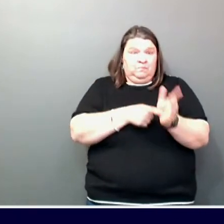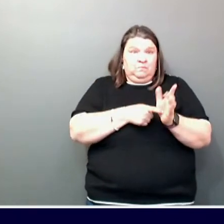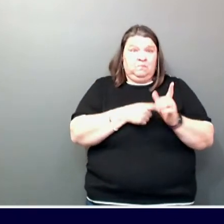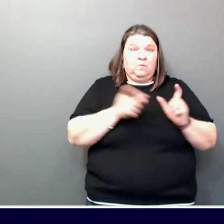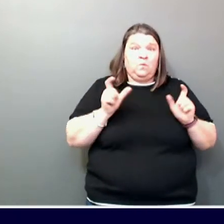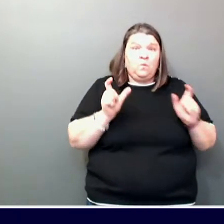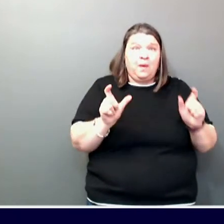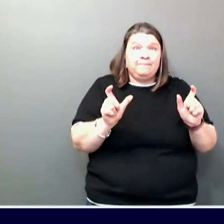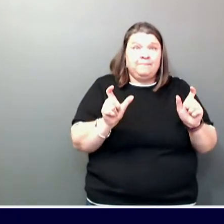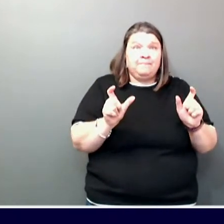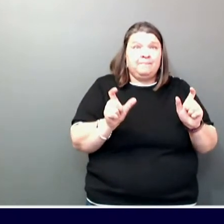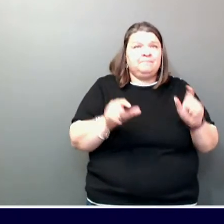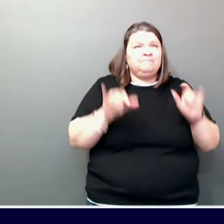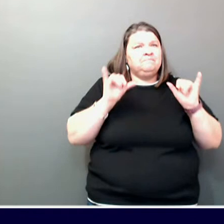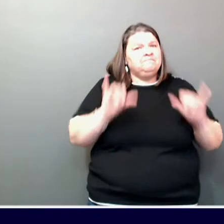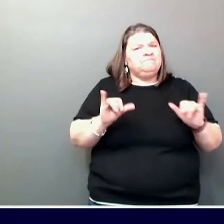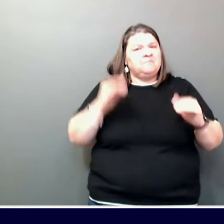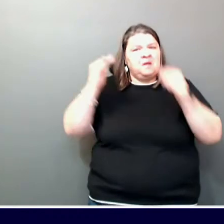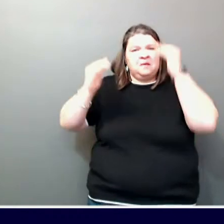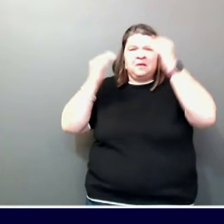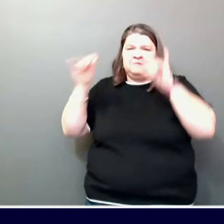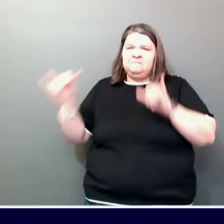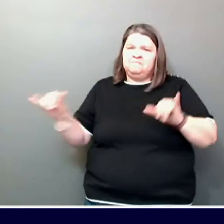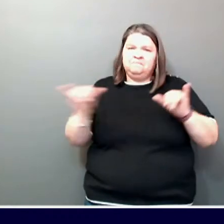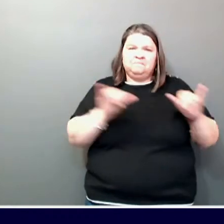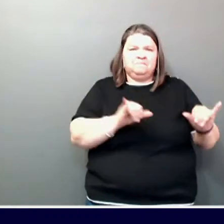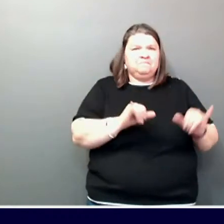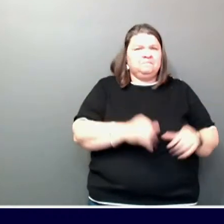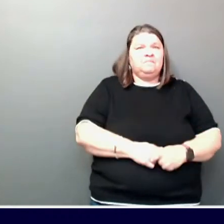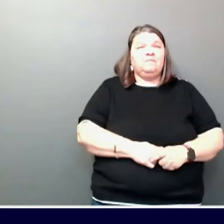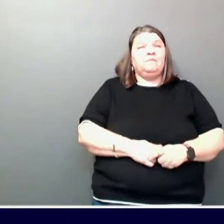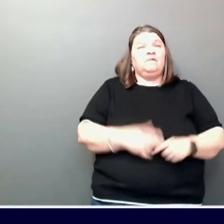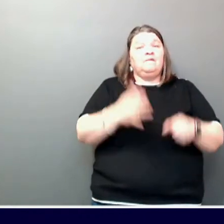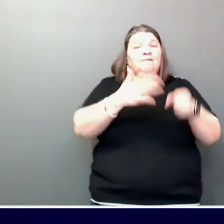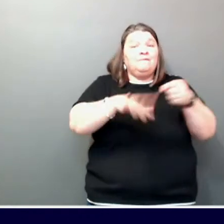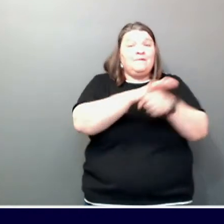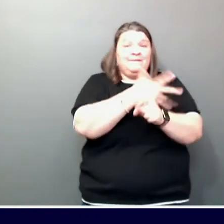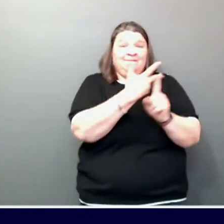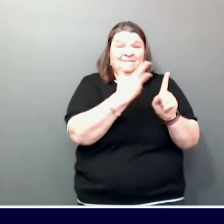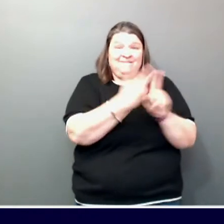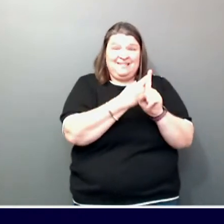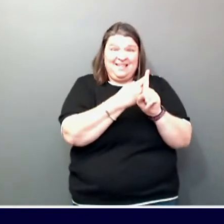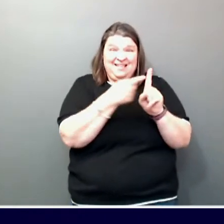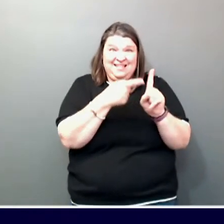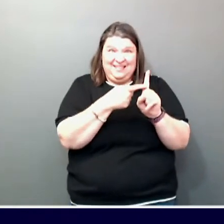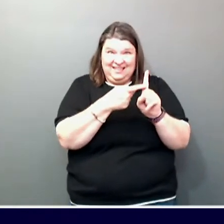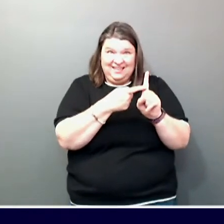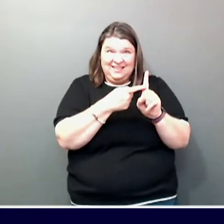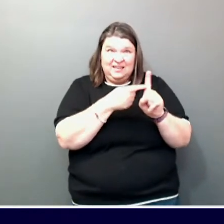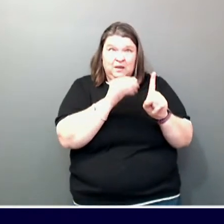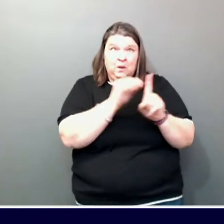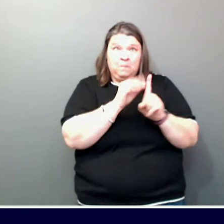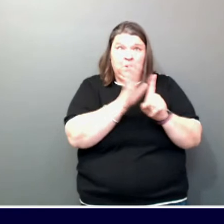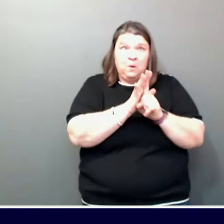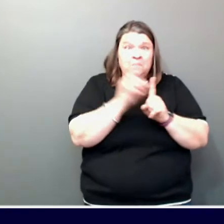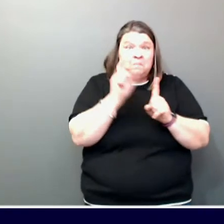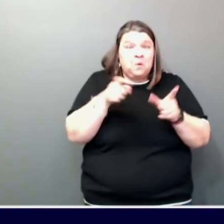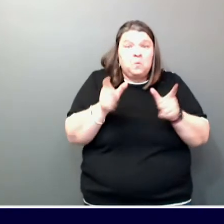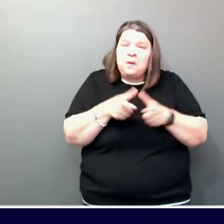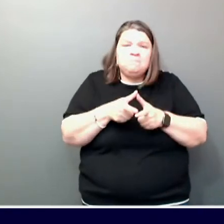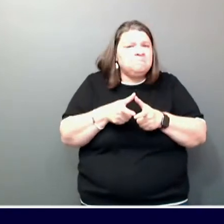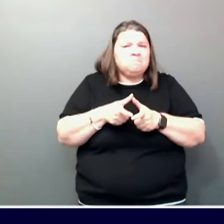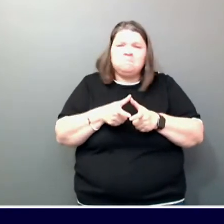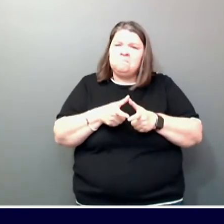adults. That is to say, if a child was fully vaccinated and they get exposed, they don't need to quarantine because of the strength of the